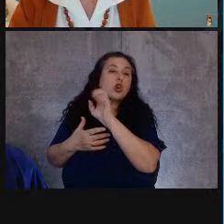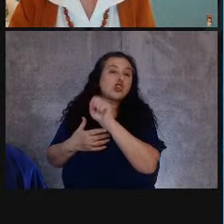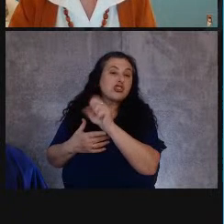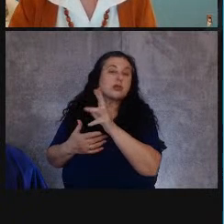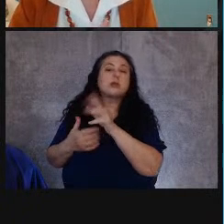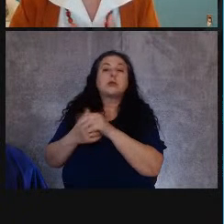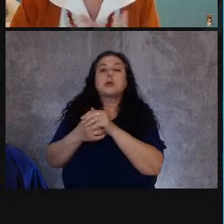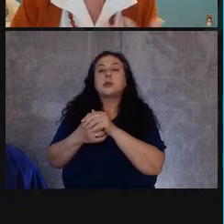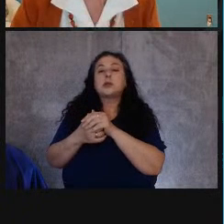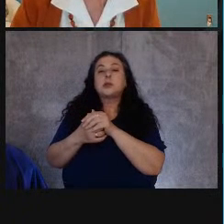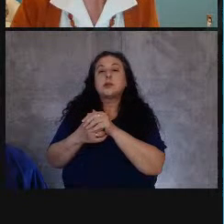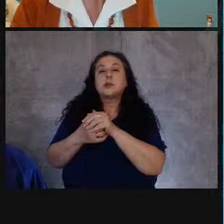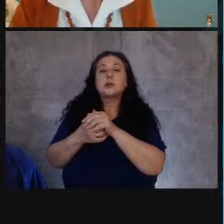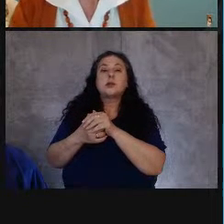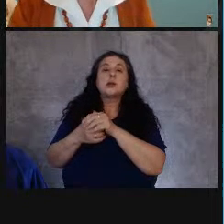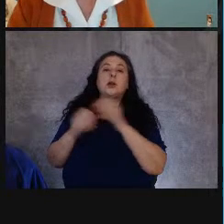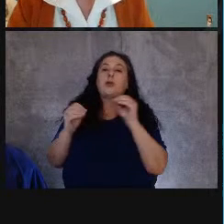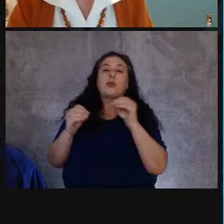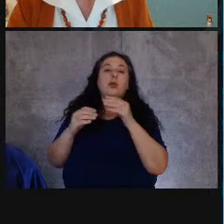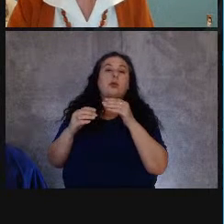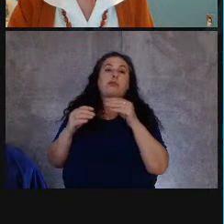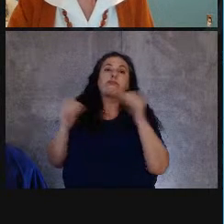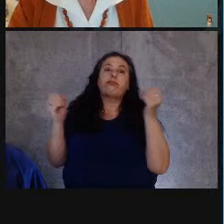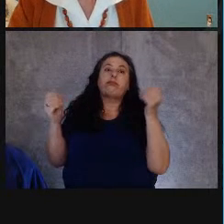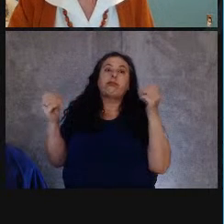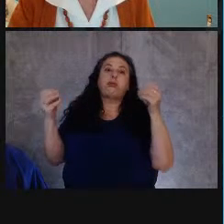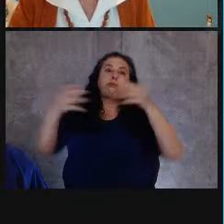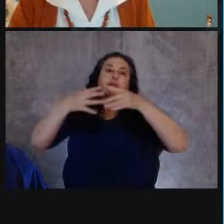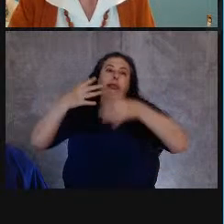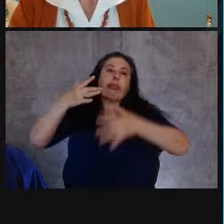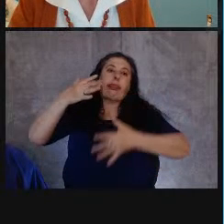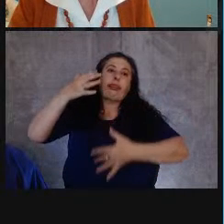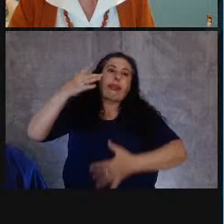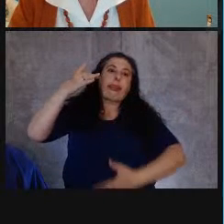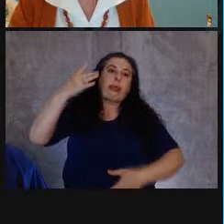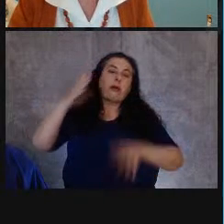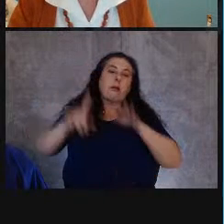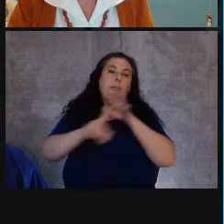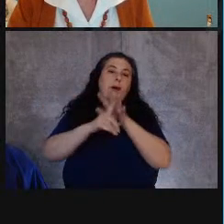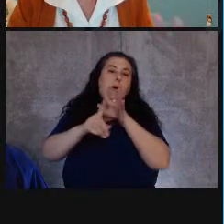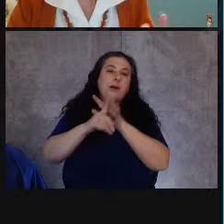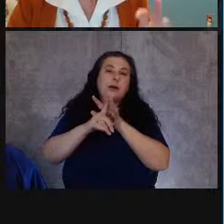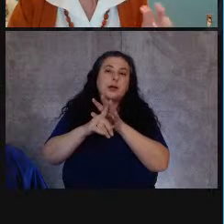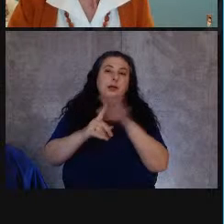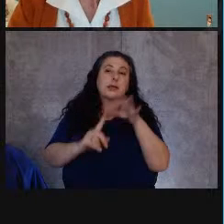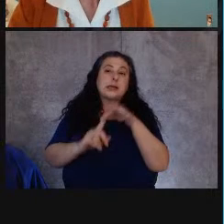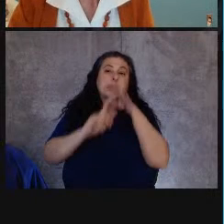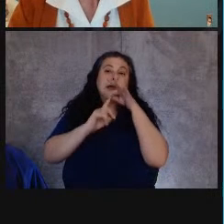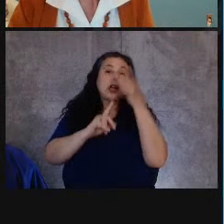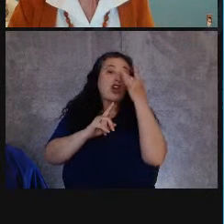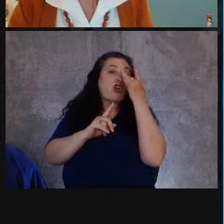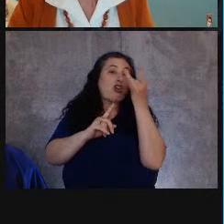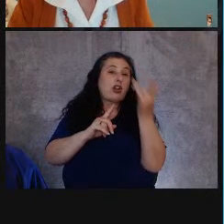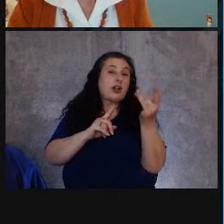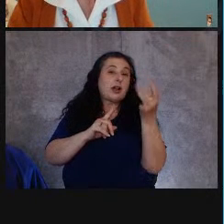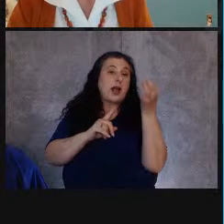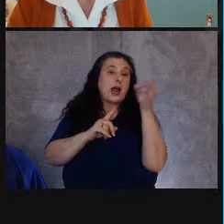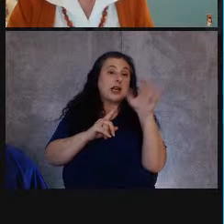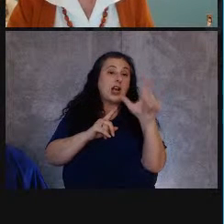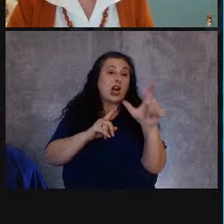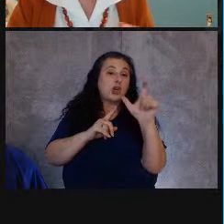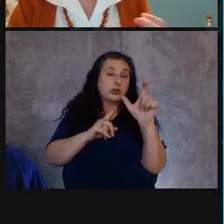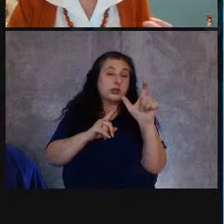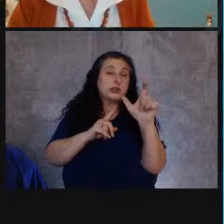And there was just no end of this kind of literature. It was very, very popular, actually, especially in the early